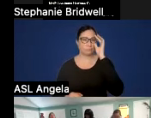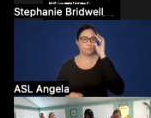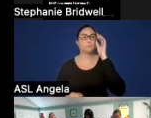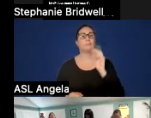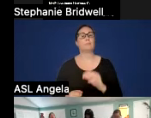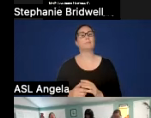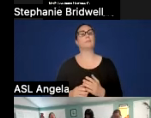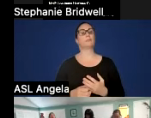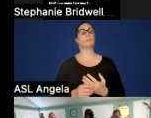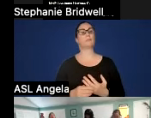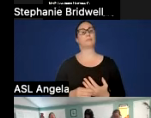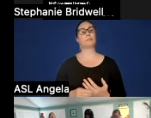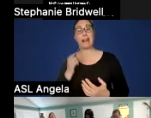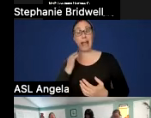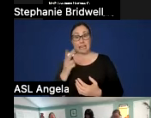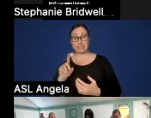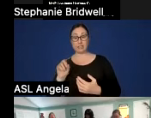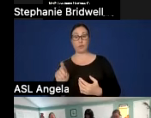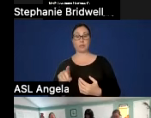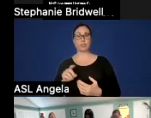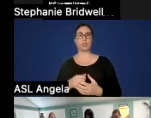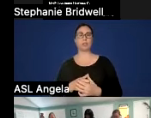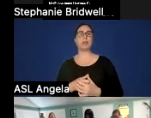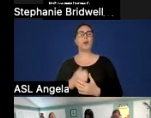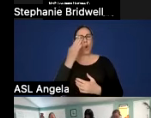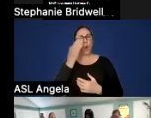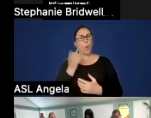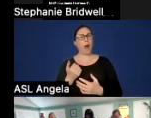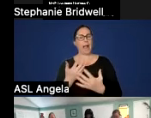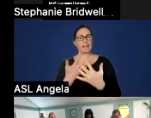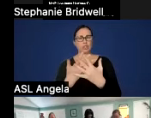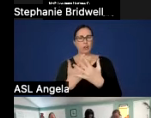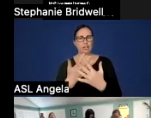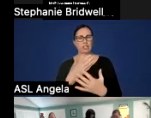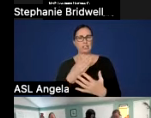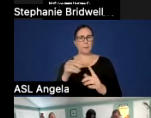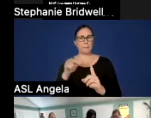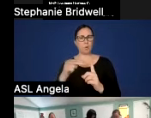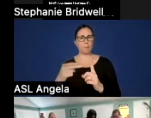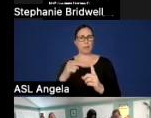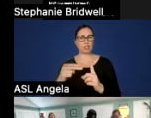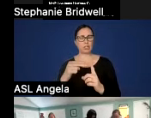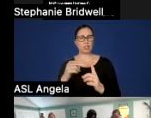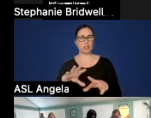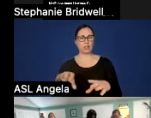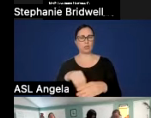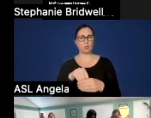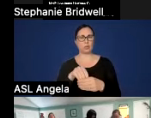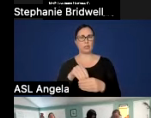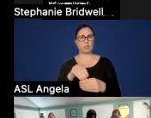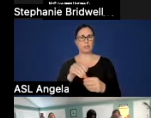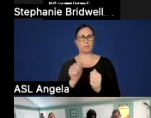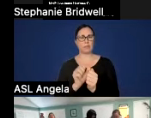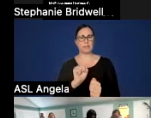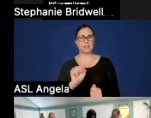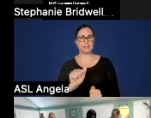Oh, I see a question here. So why is corrections and probation included on a SART? I don't know if I answered that or kind of